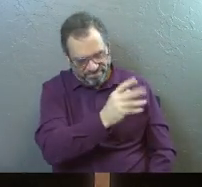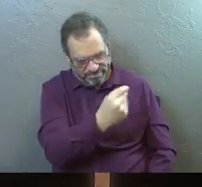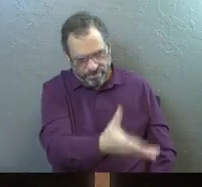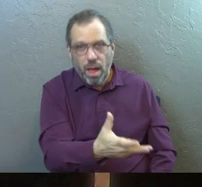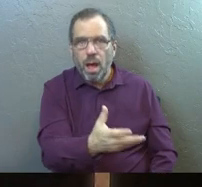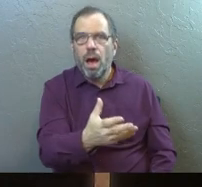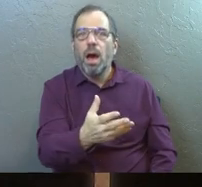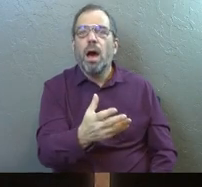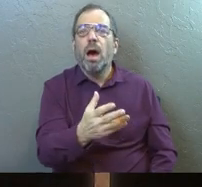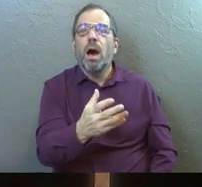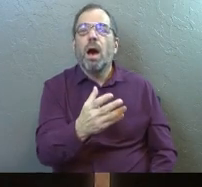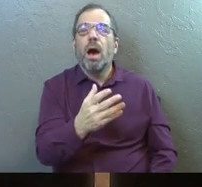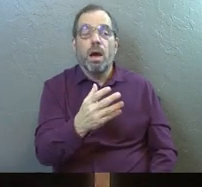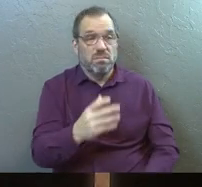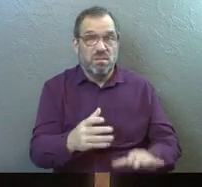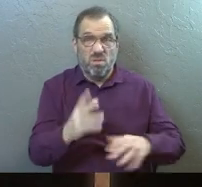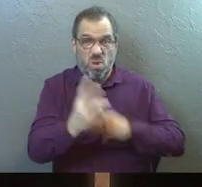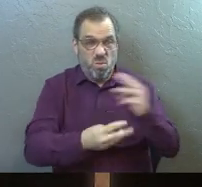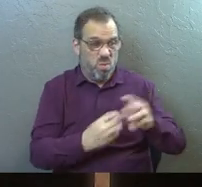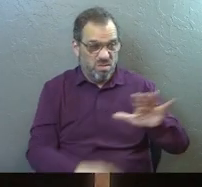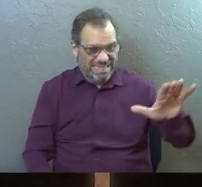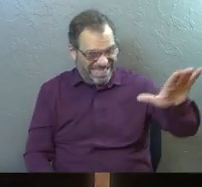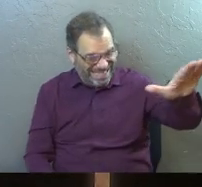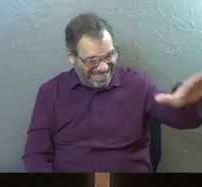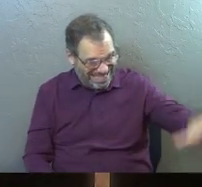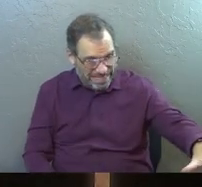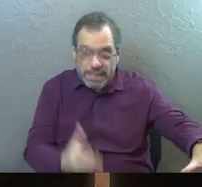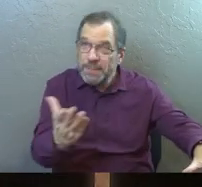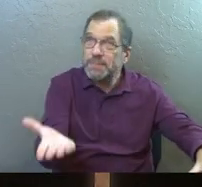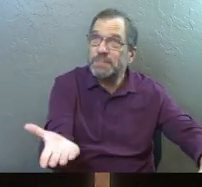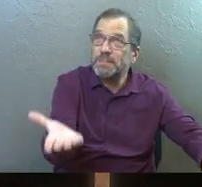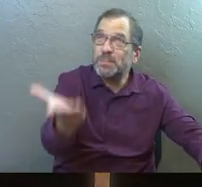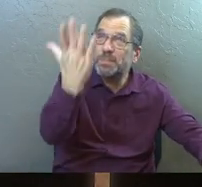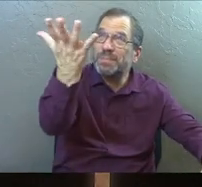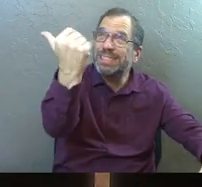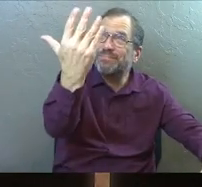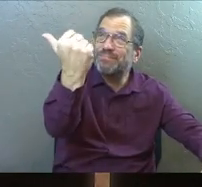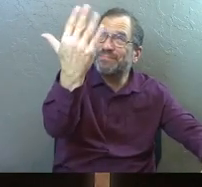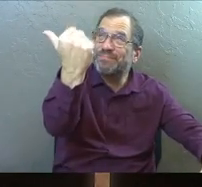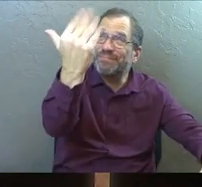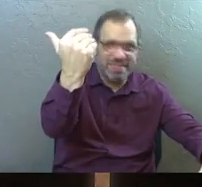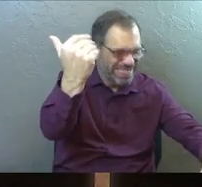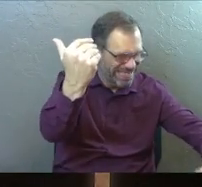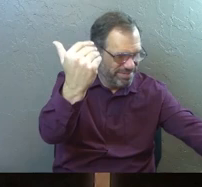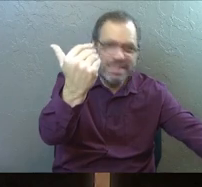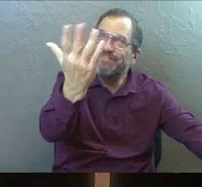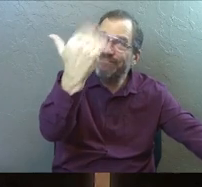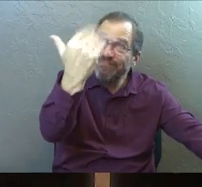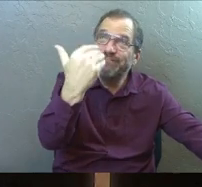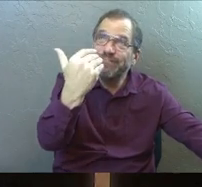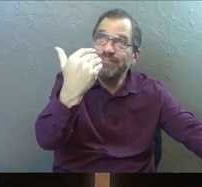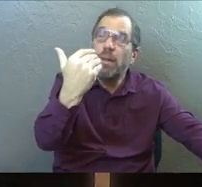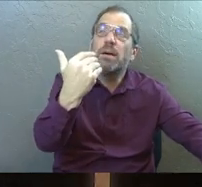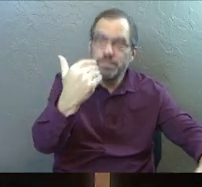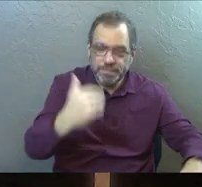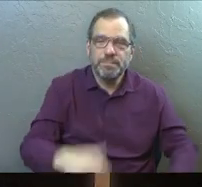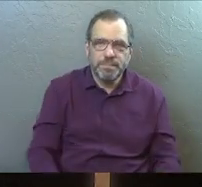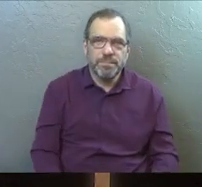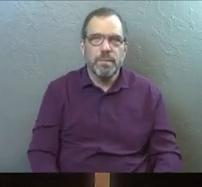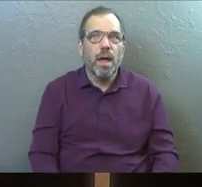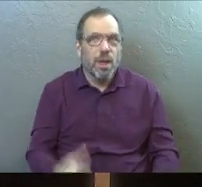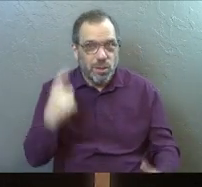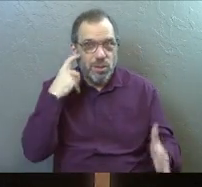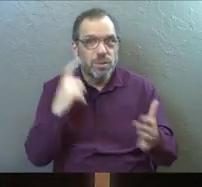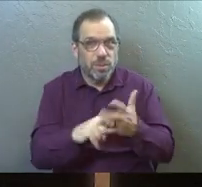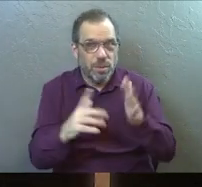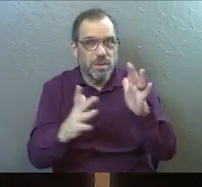Because I quieted down the whole rest of the world, and I turned up the volume on his voice. And you'll